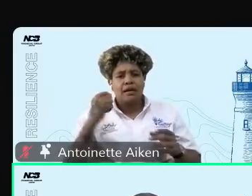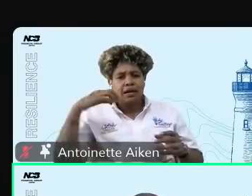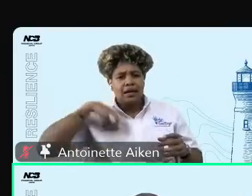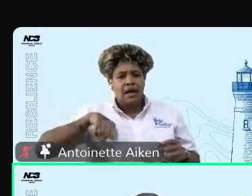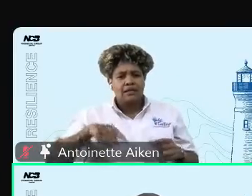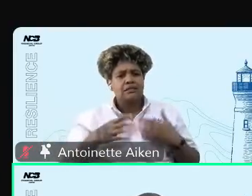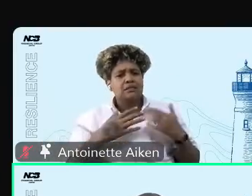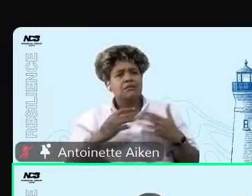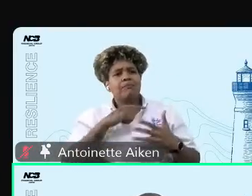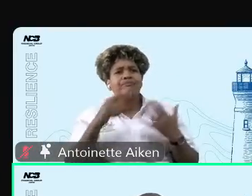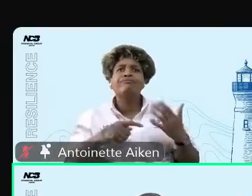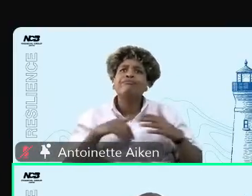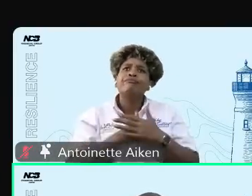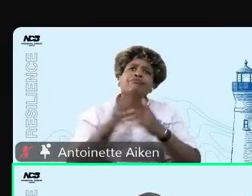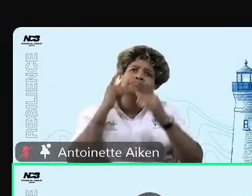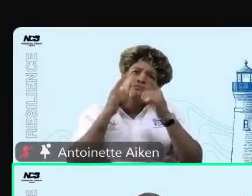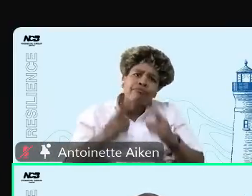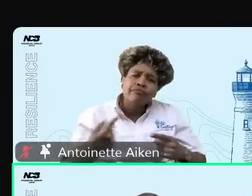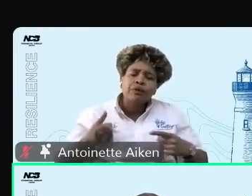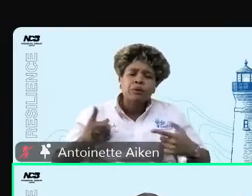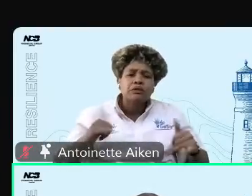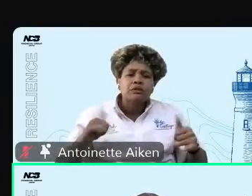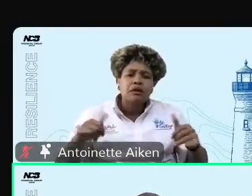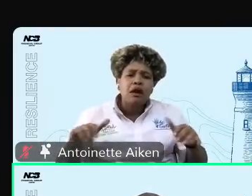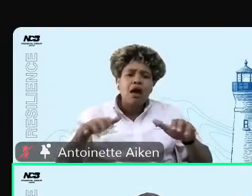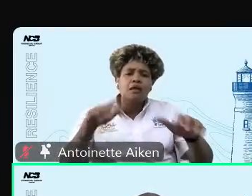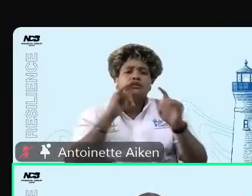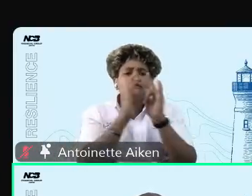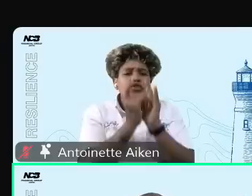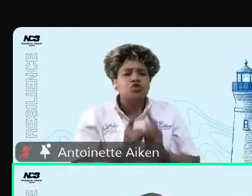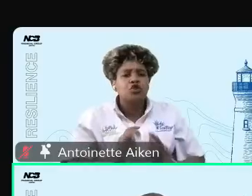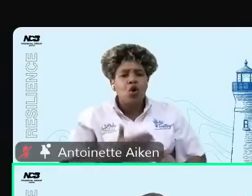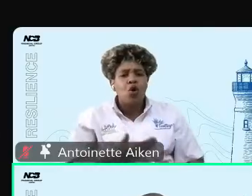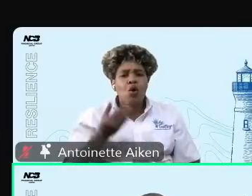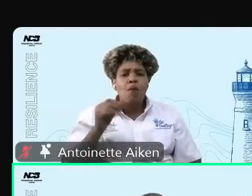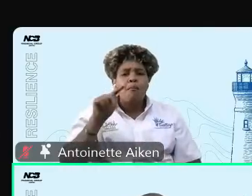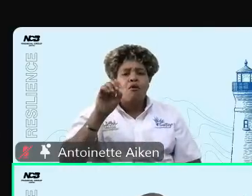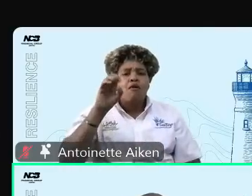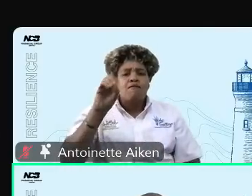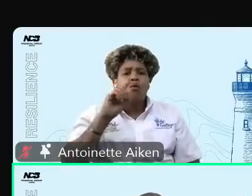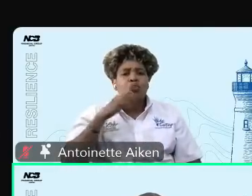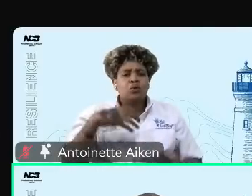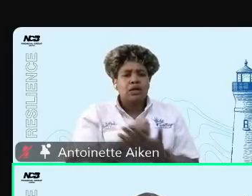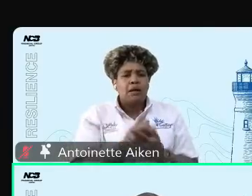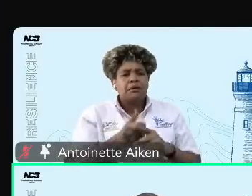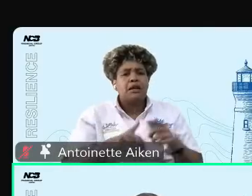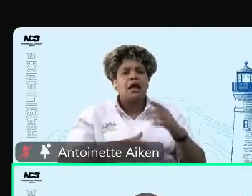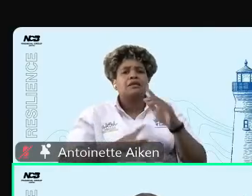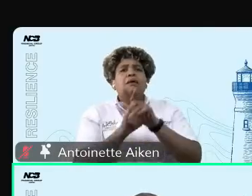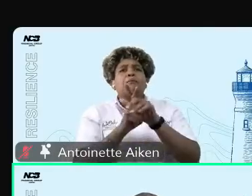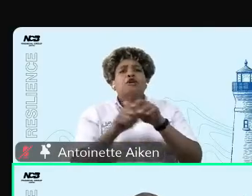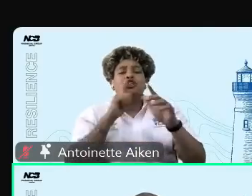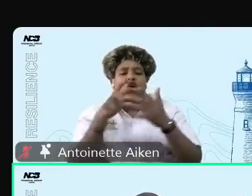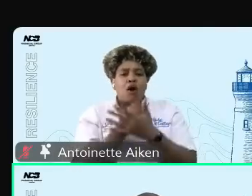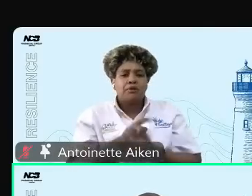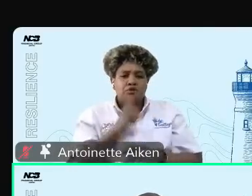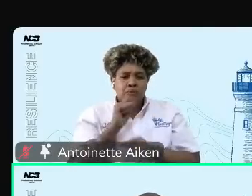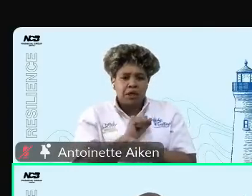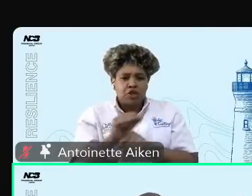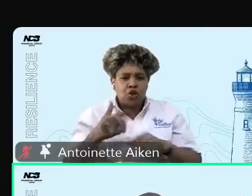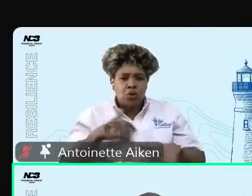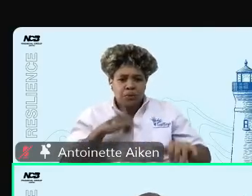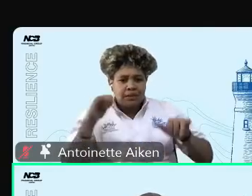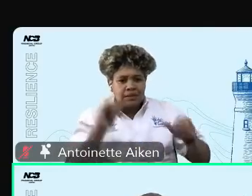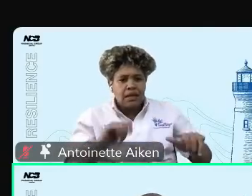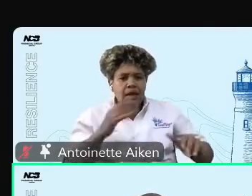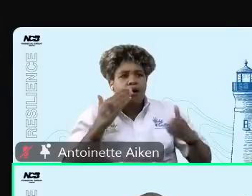Despite these headwinds, we remain proactive in adjusting our portfolio to capitalize on emerging opportunities, ensuring we stay